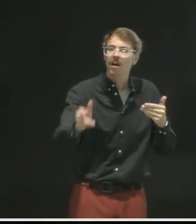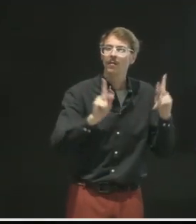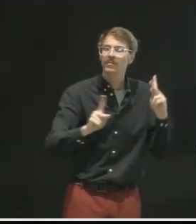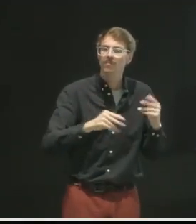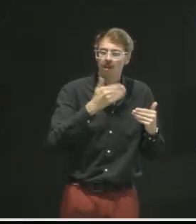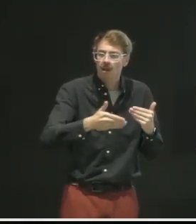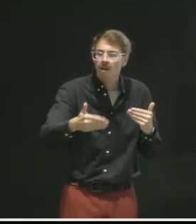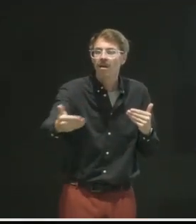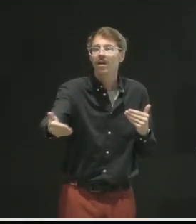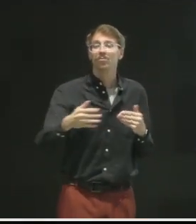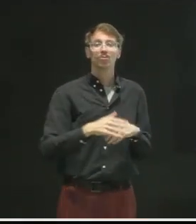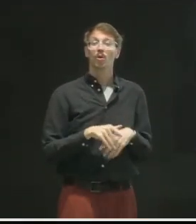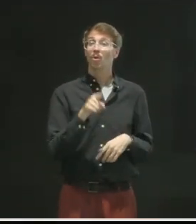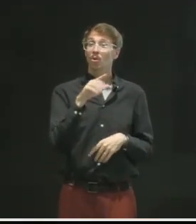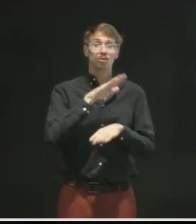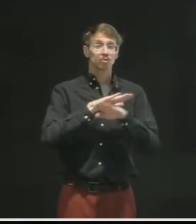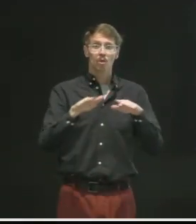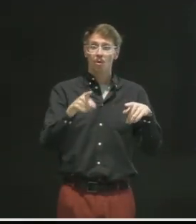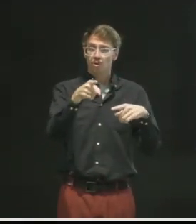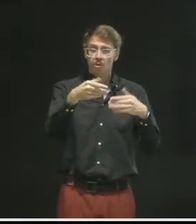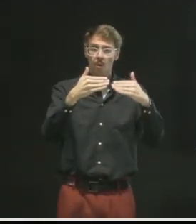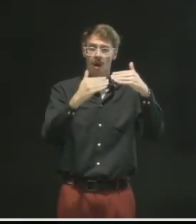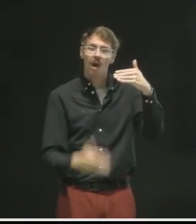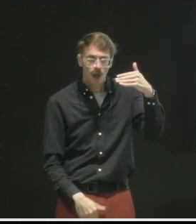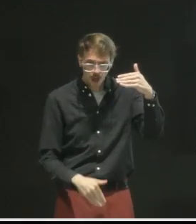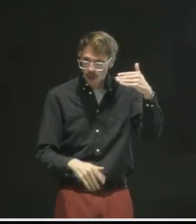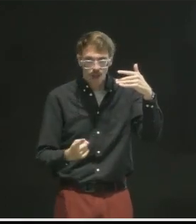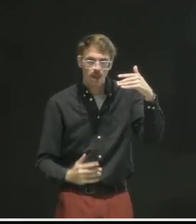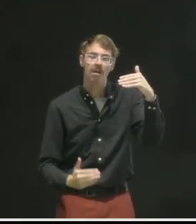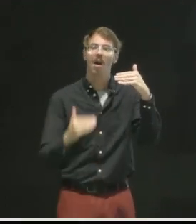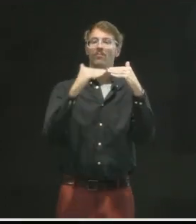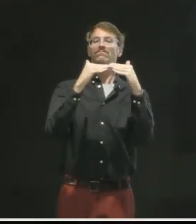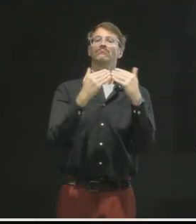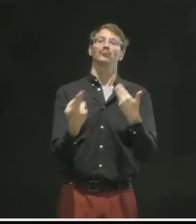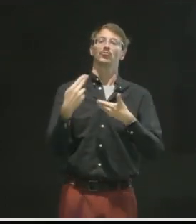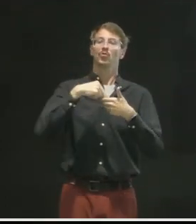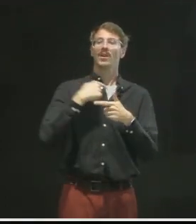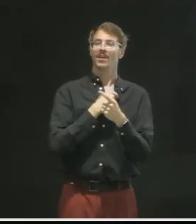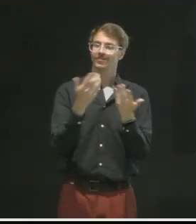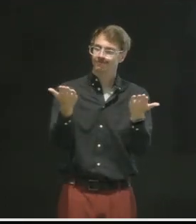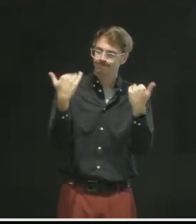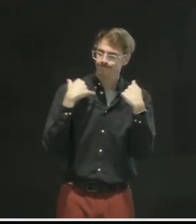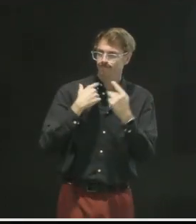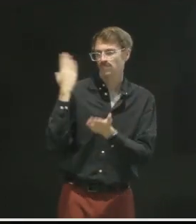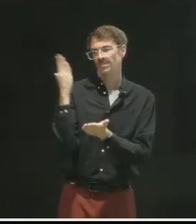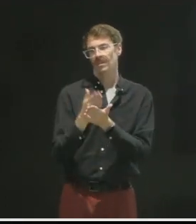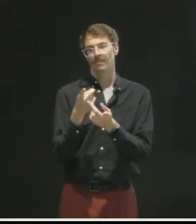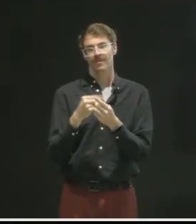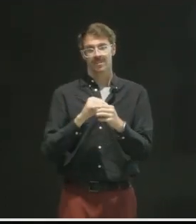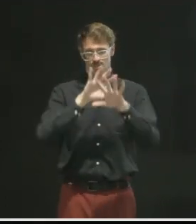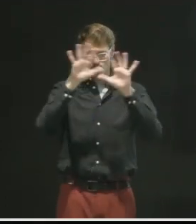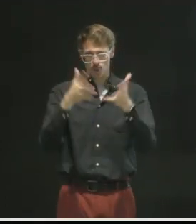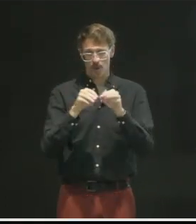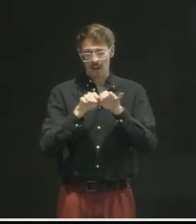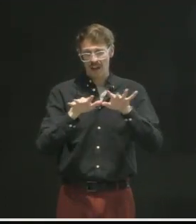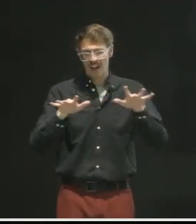be the missing link in the chain. Join us and let's end this global epidemic together.